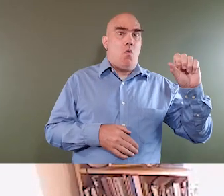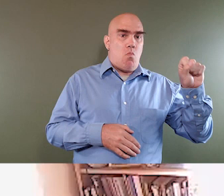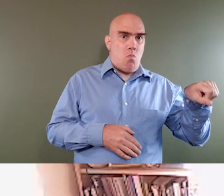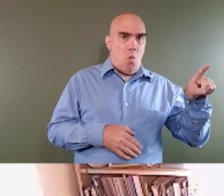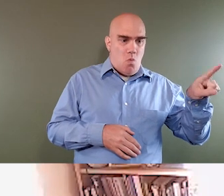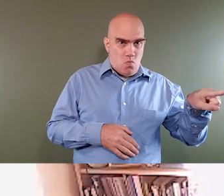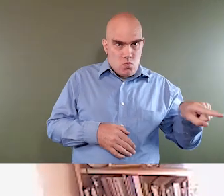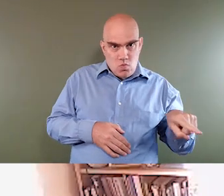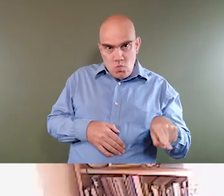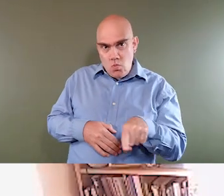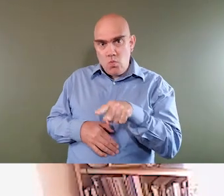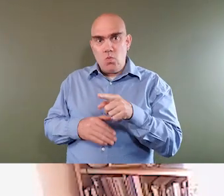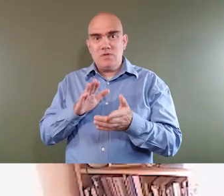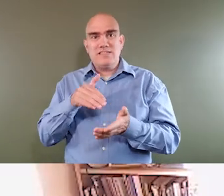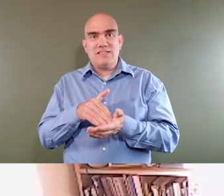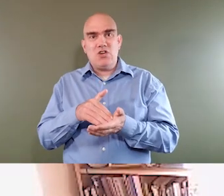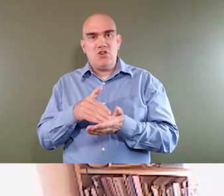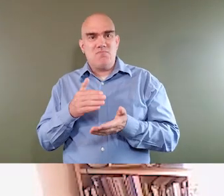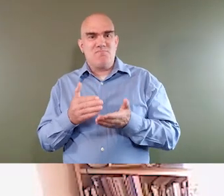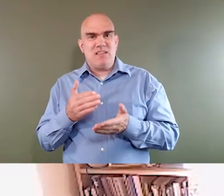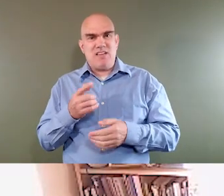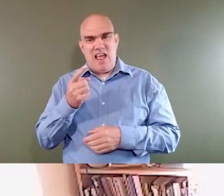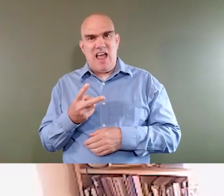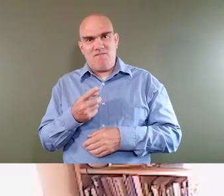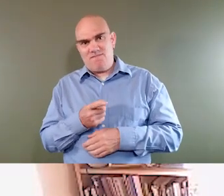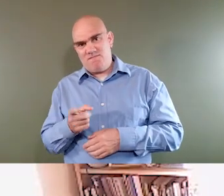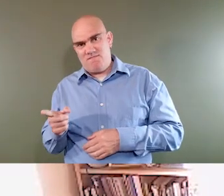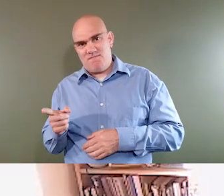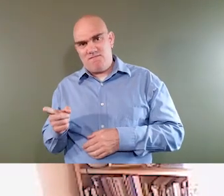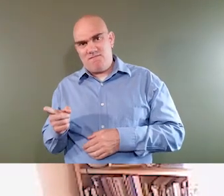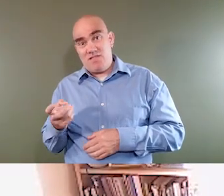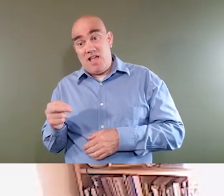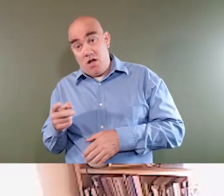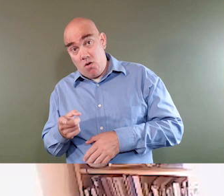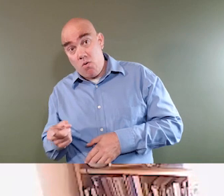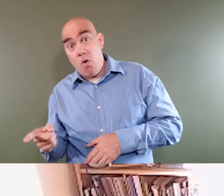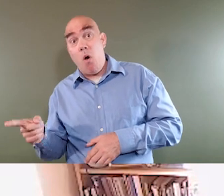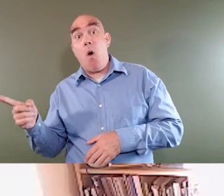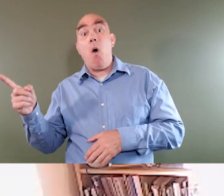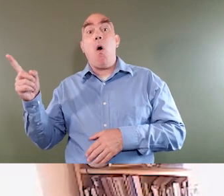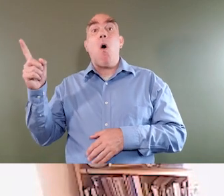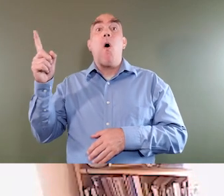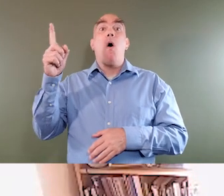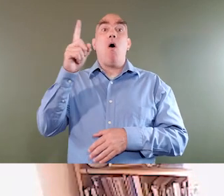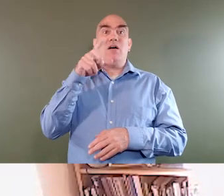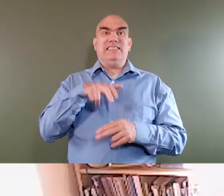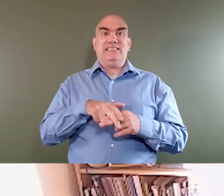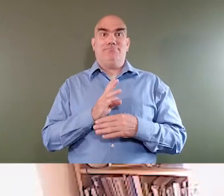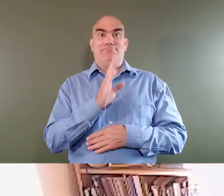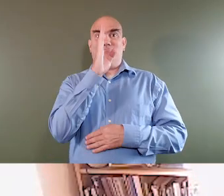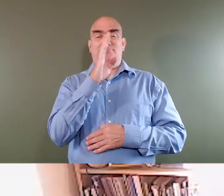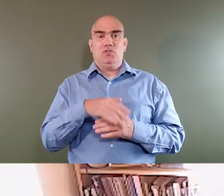way down, just maybe halfway down on this one. And then rolling up on the other side, sitting tall. Yep.